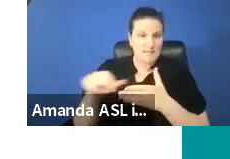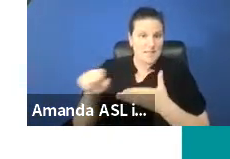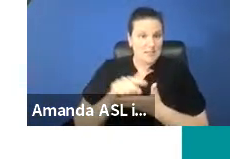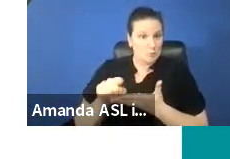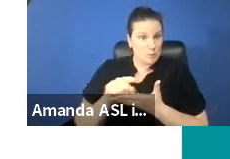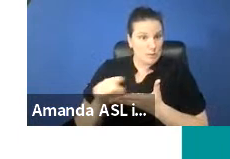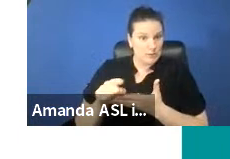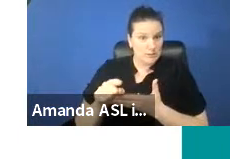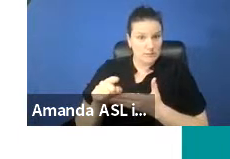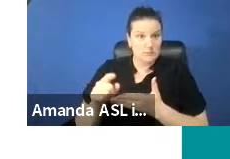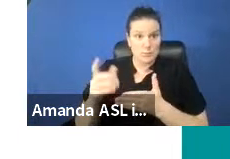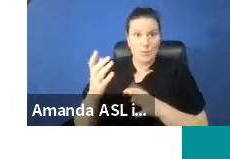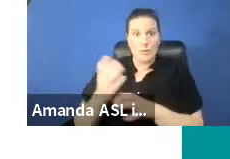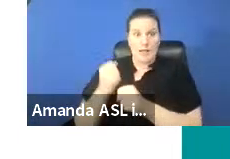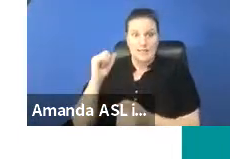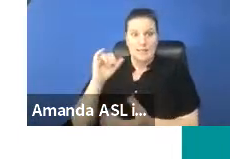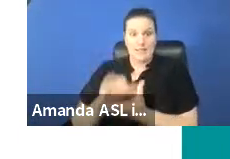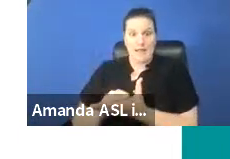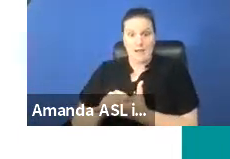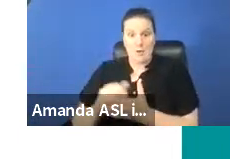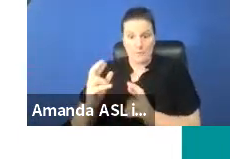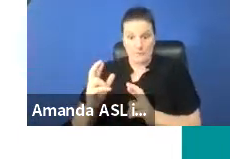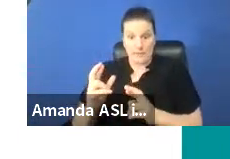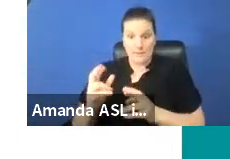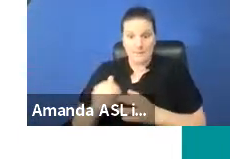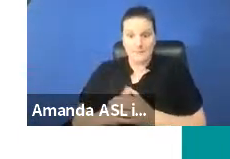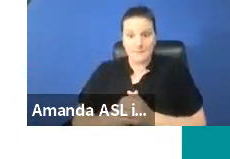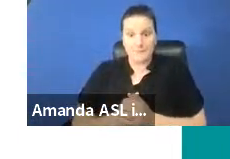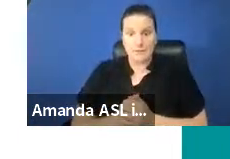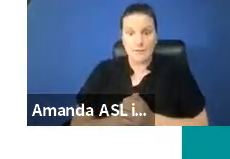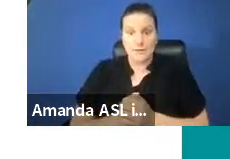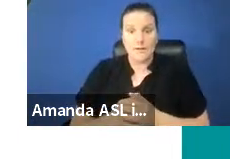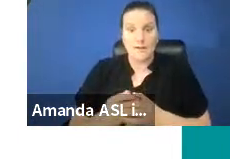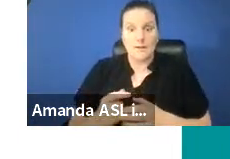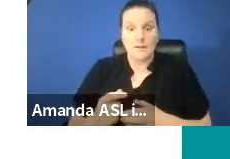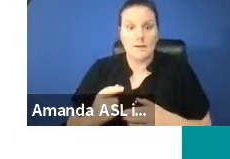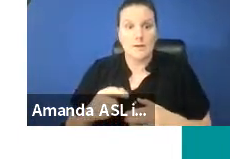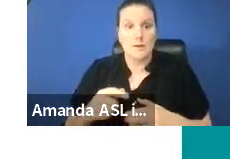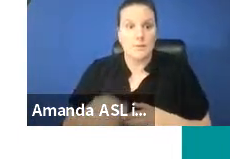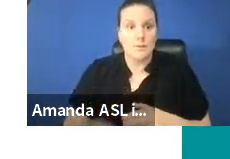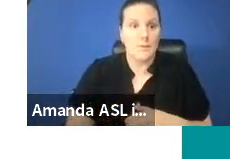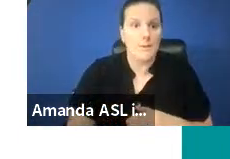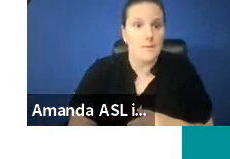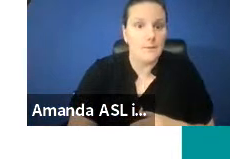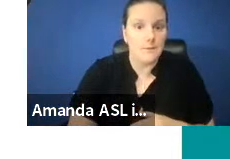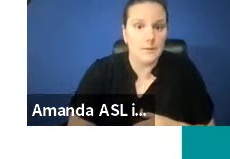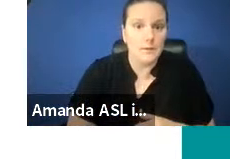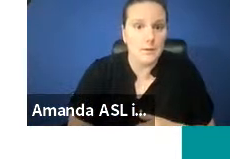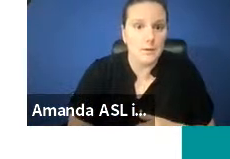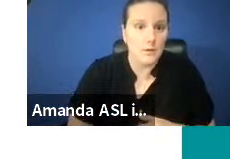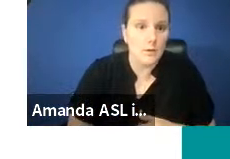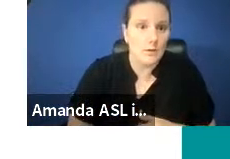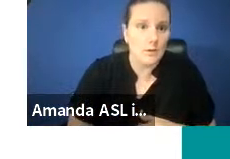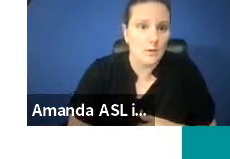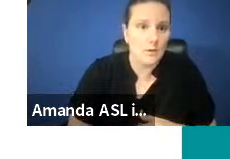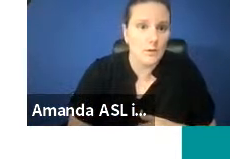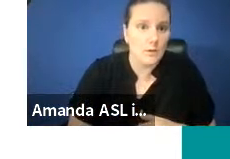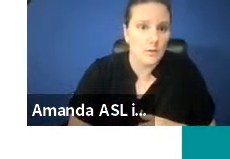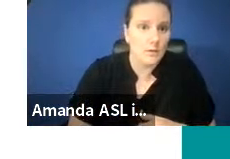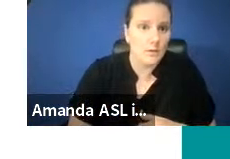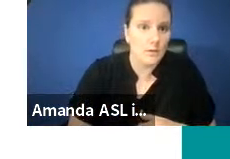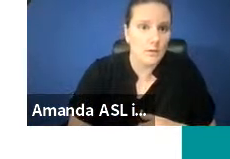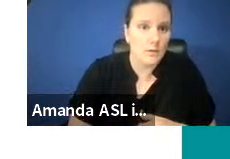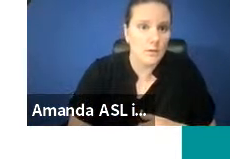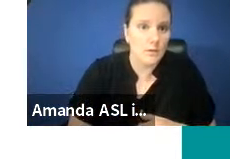week yet that we will get that. But what other things we've been talking to them about is